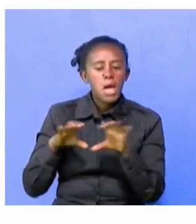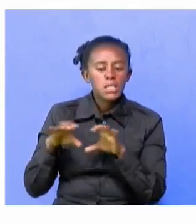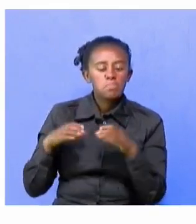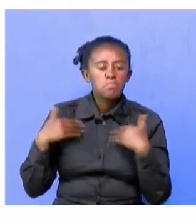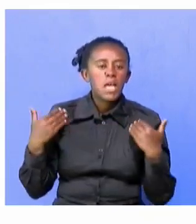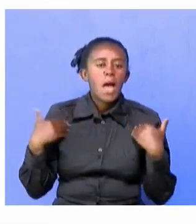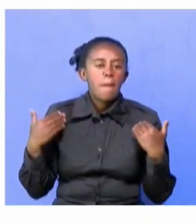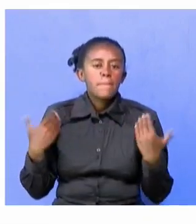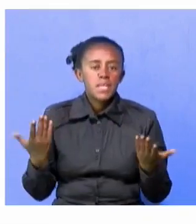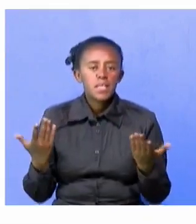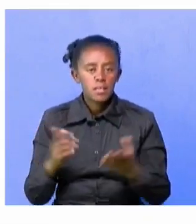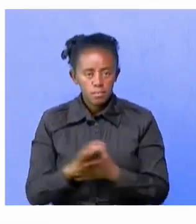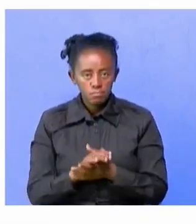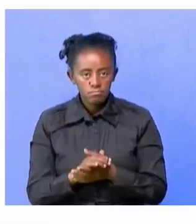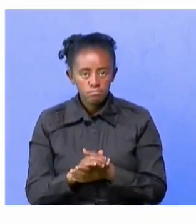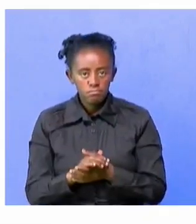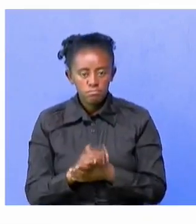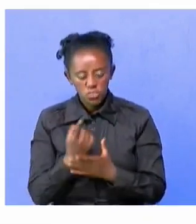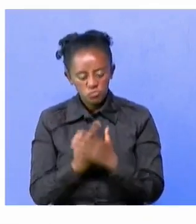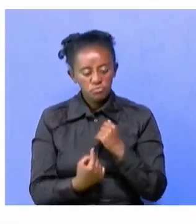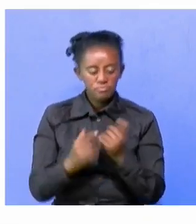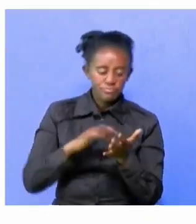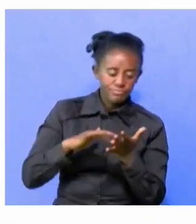happy. If somebody say like this.